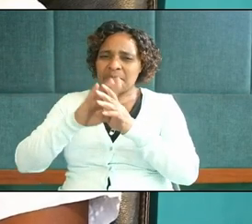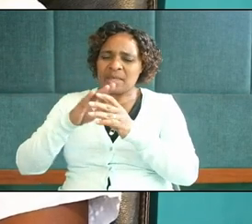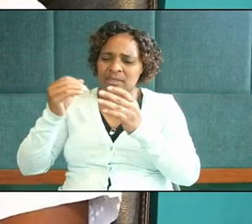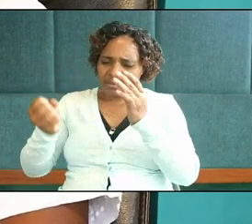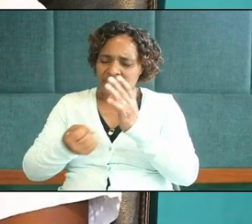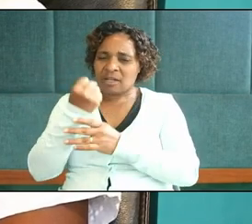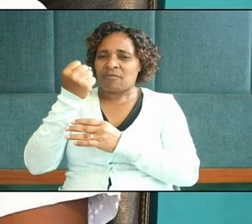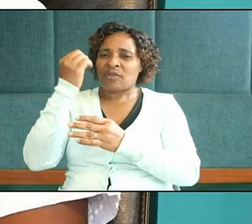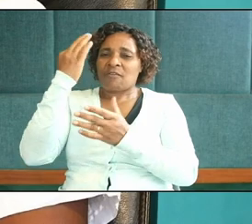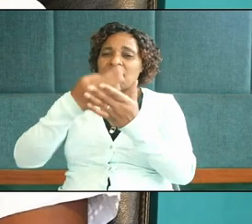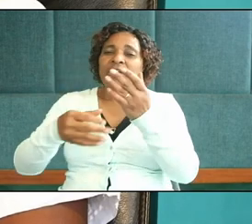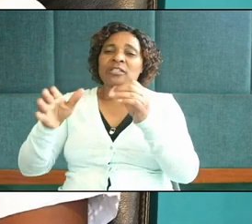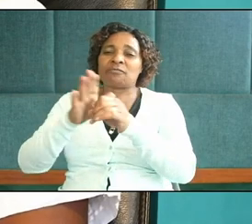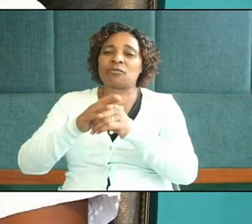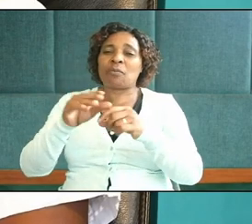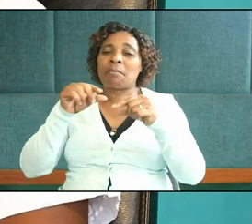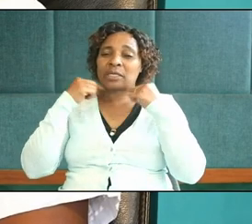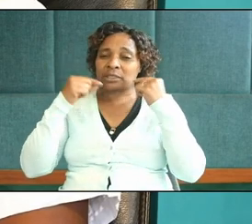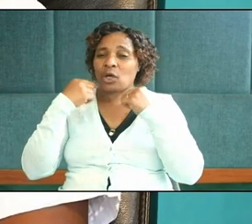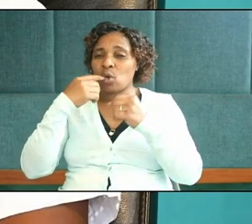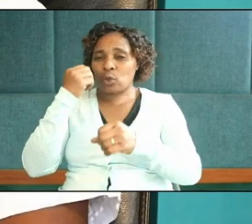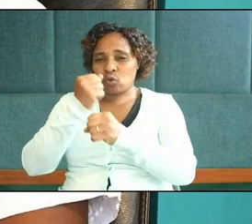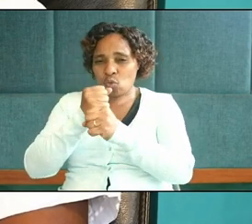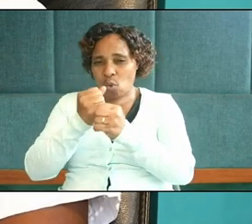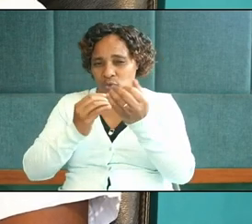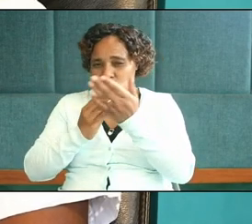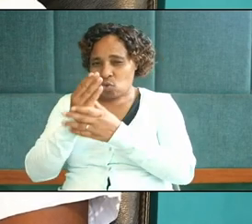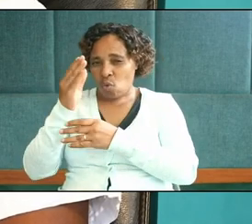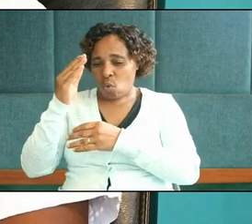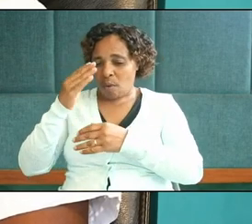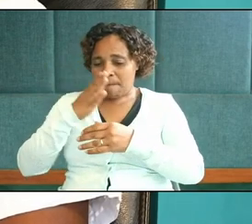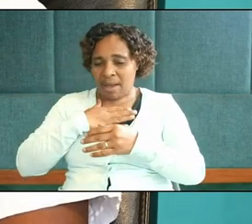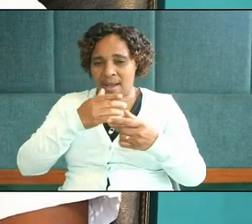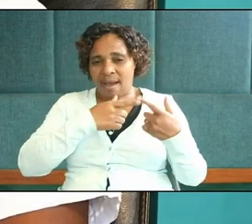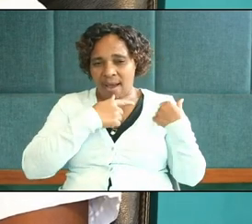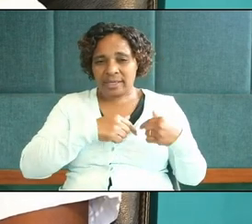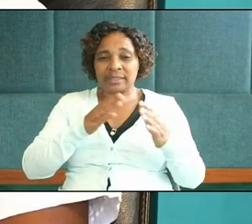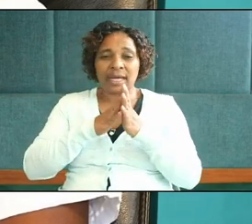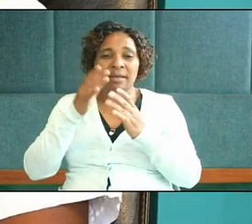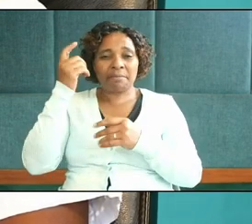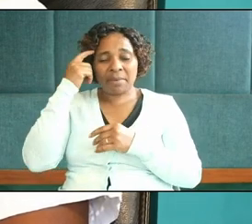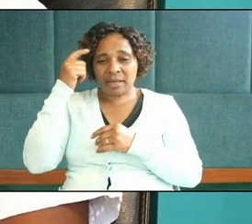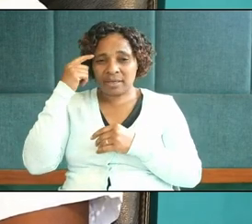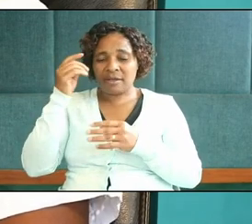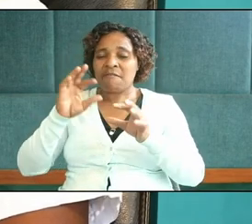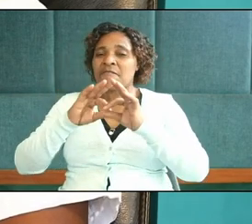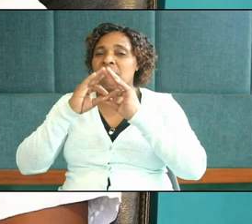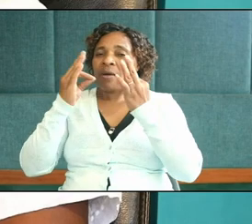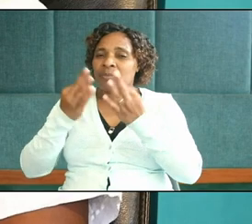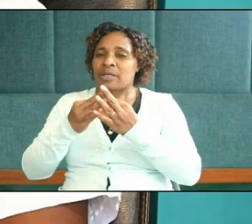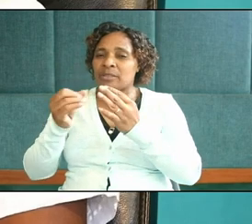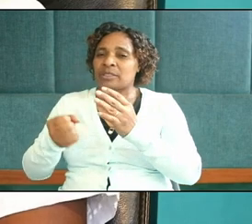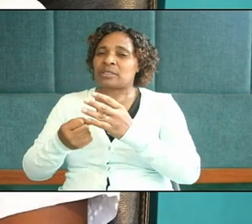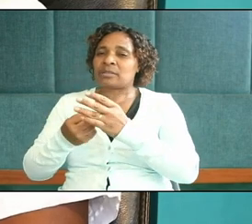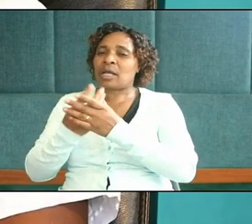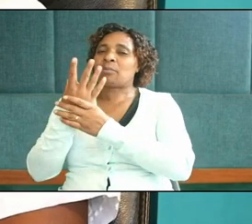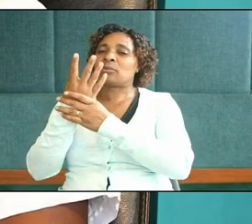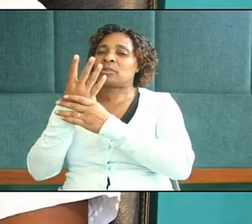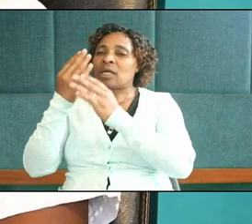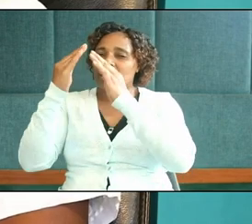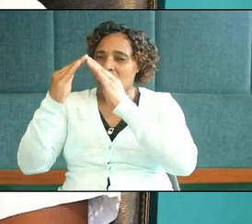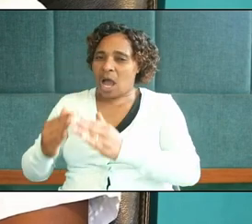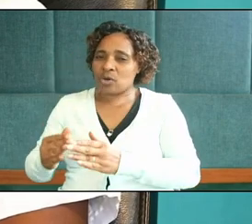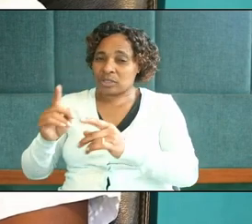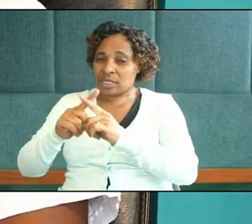a faithful priest who will do according to what is in my heart and mind. I will firmly establish his priestly house, and they